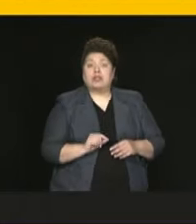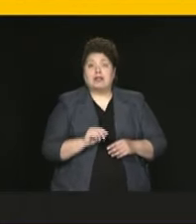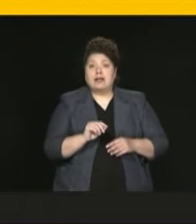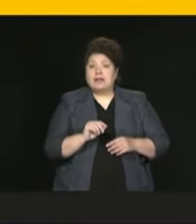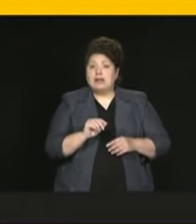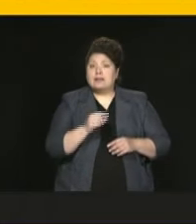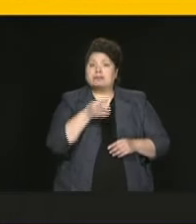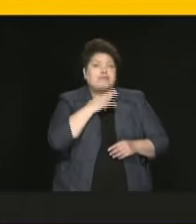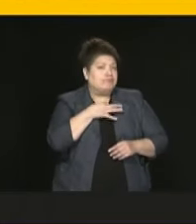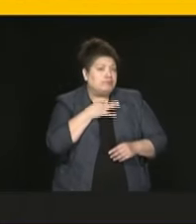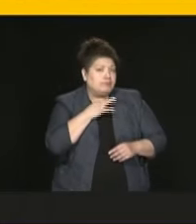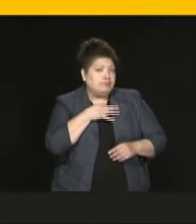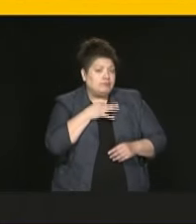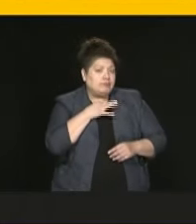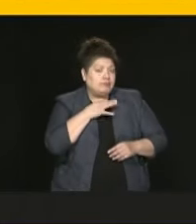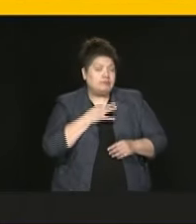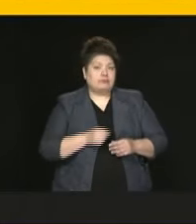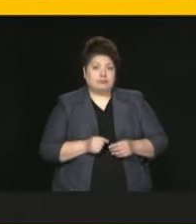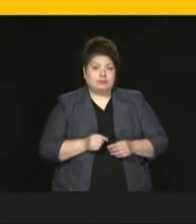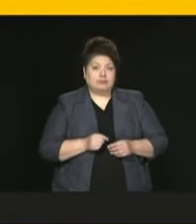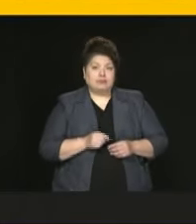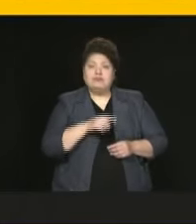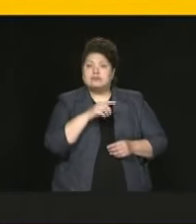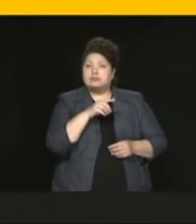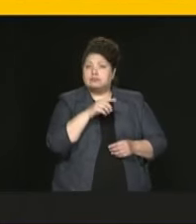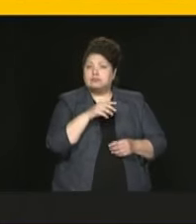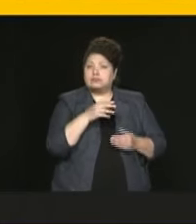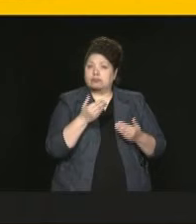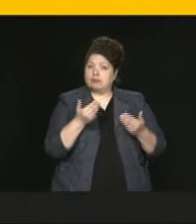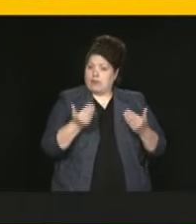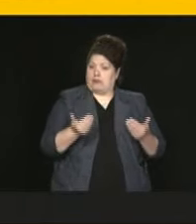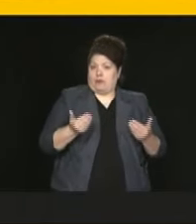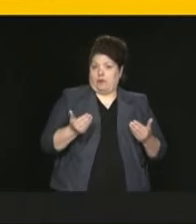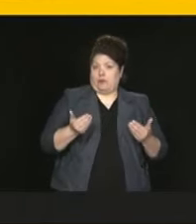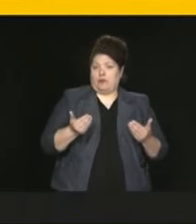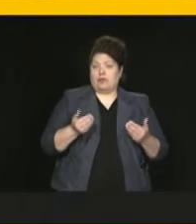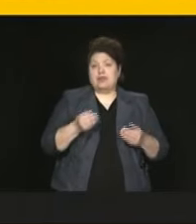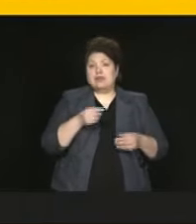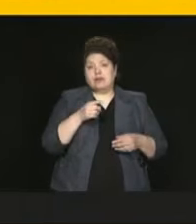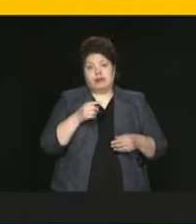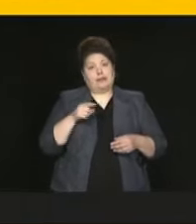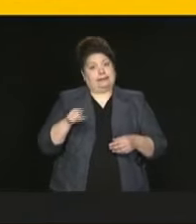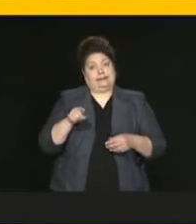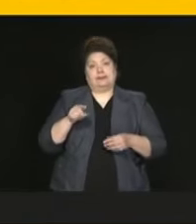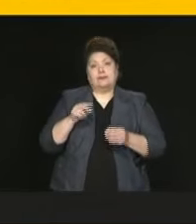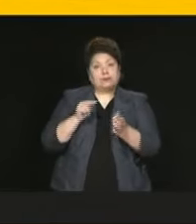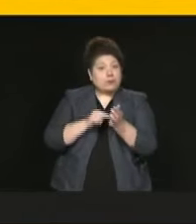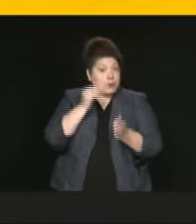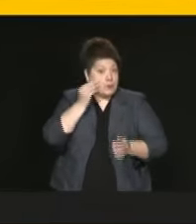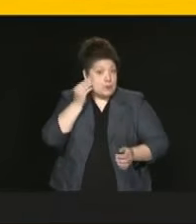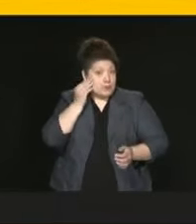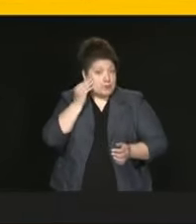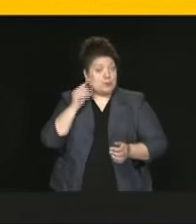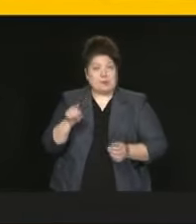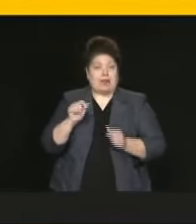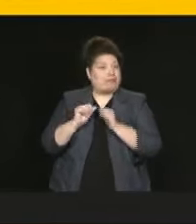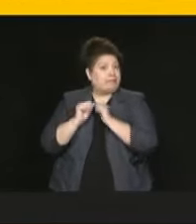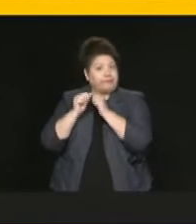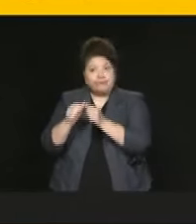on the situation that is persisting in long-term care homes. This morning, you talked about a national